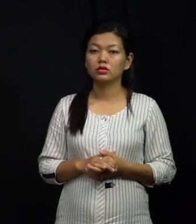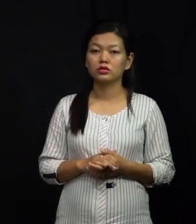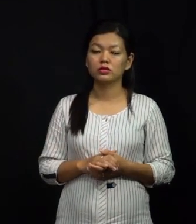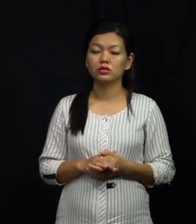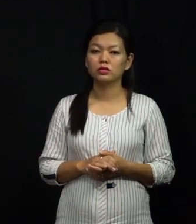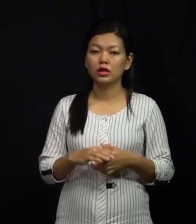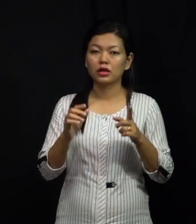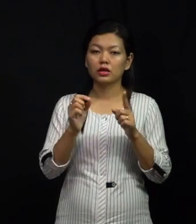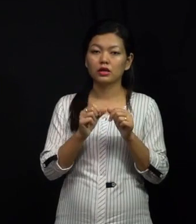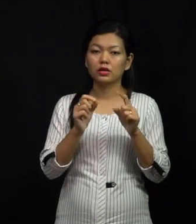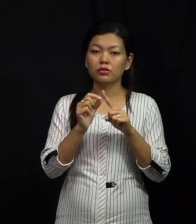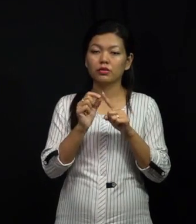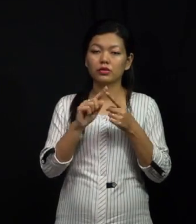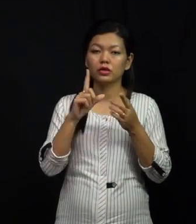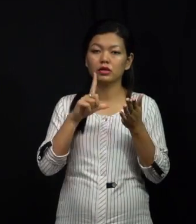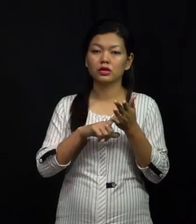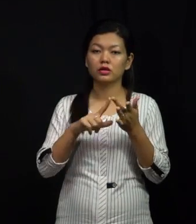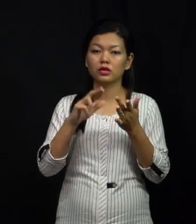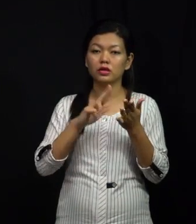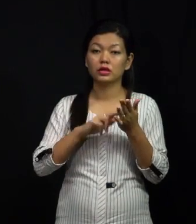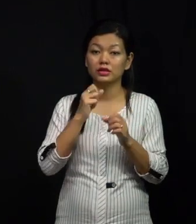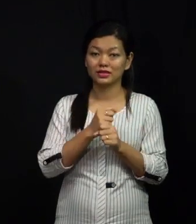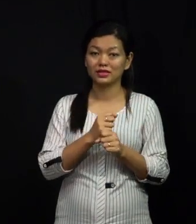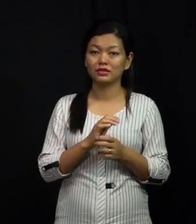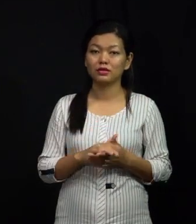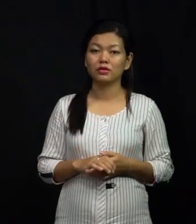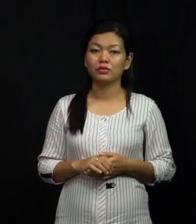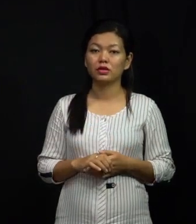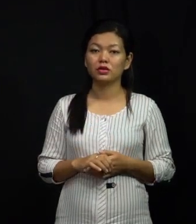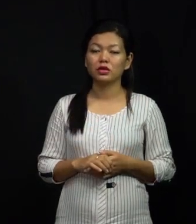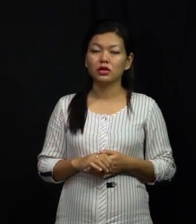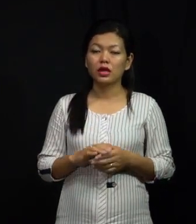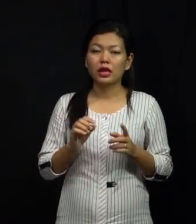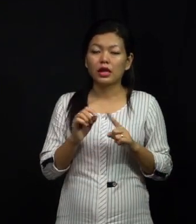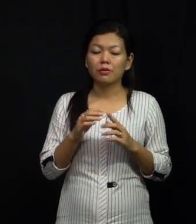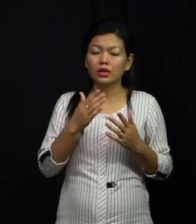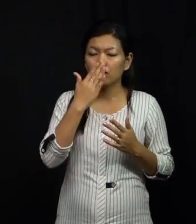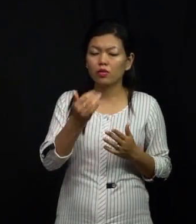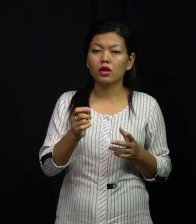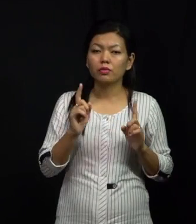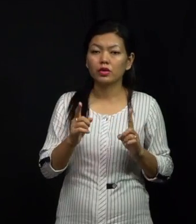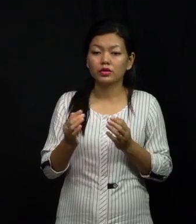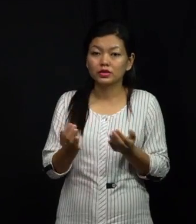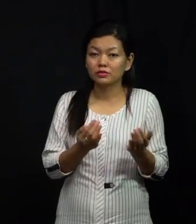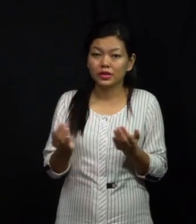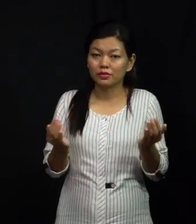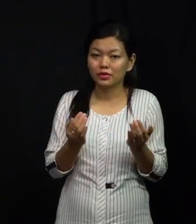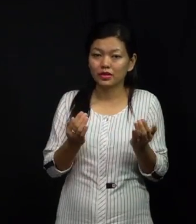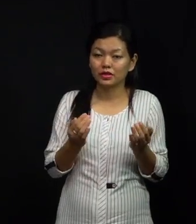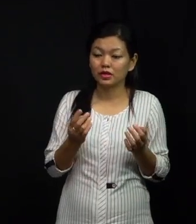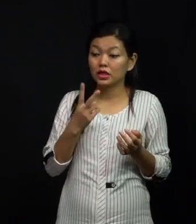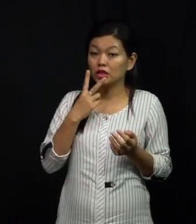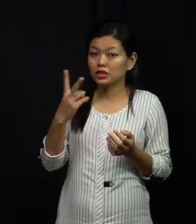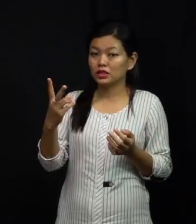Why is it appealing? When we see babies, we feel like cuddling them. They are so cute, right? So it appeals